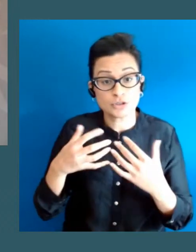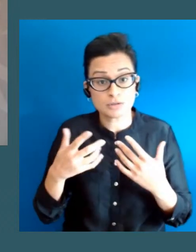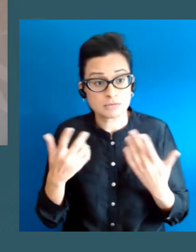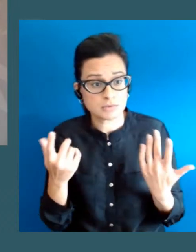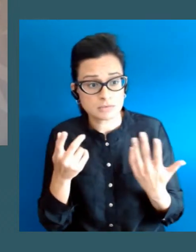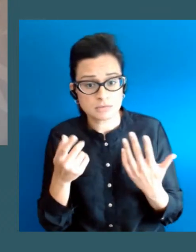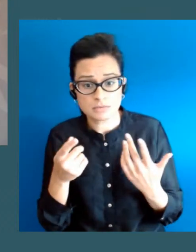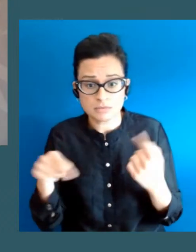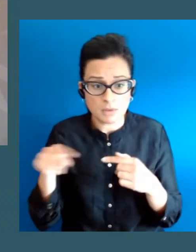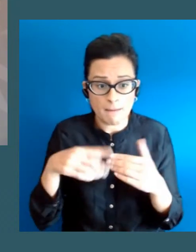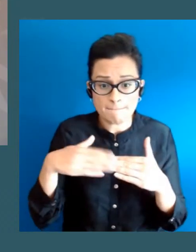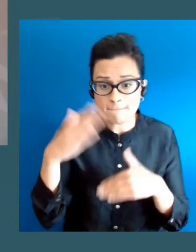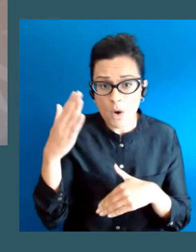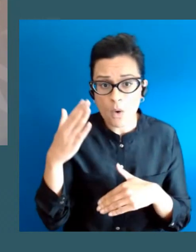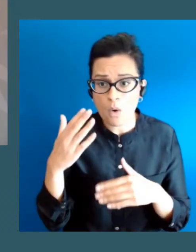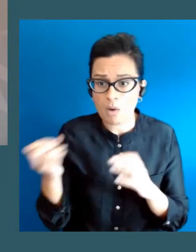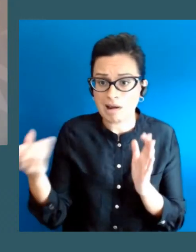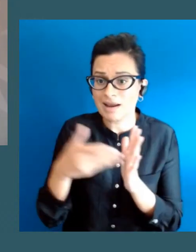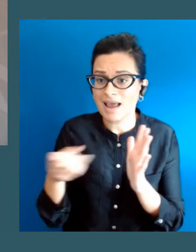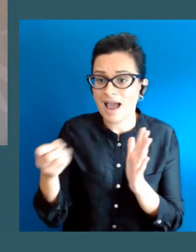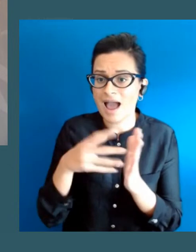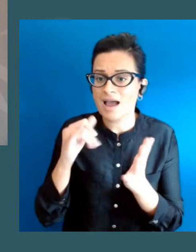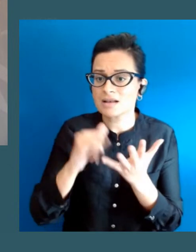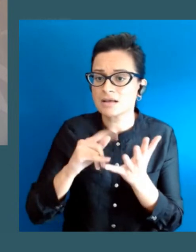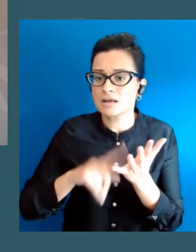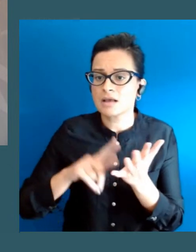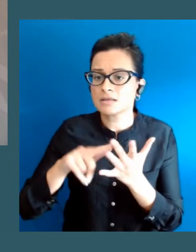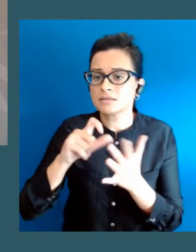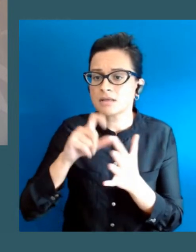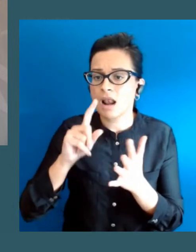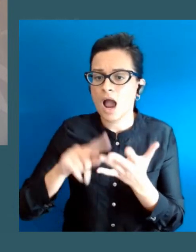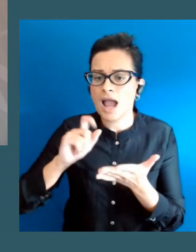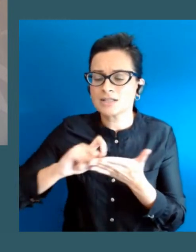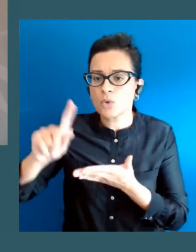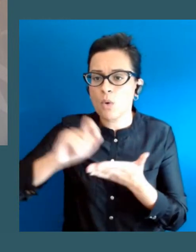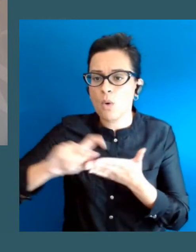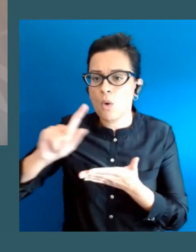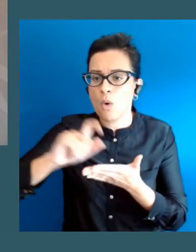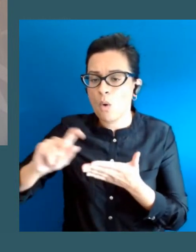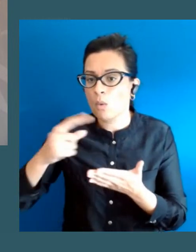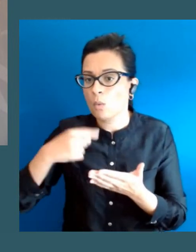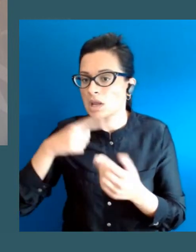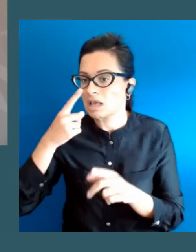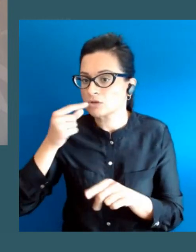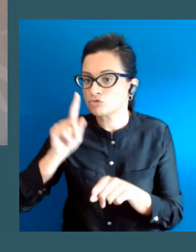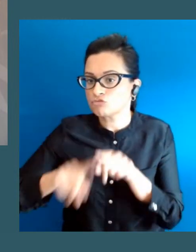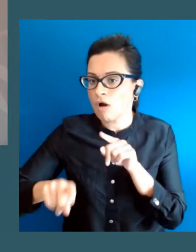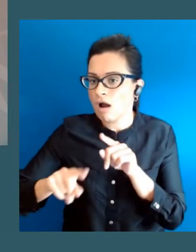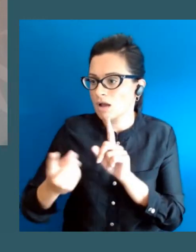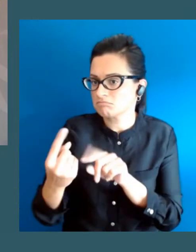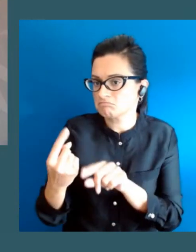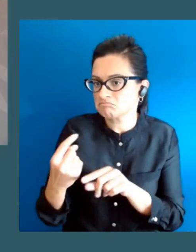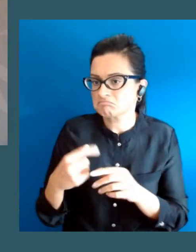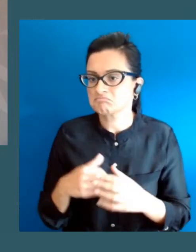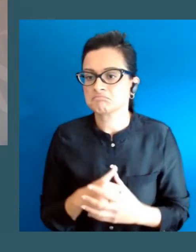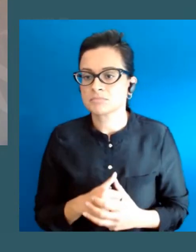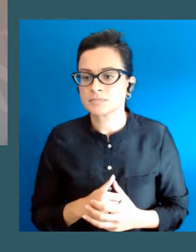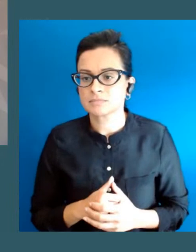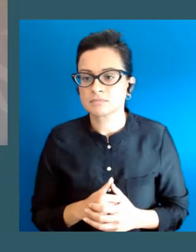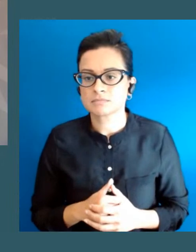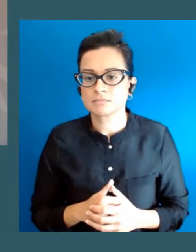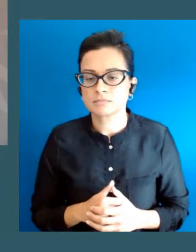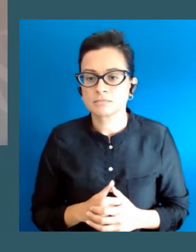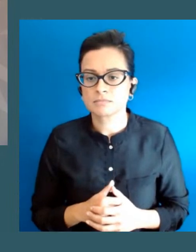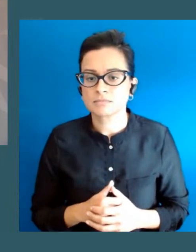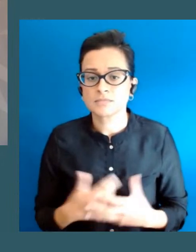please add them to the Slido platform as soon as possible, and we'll try and answer them. So we're going to start off with one that's